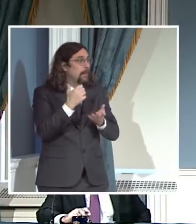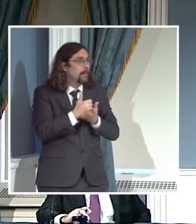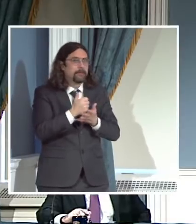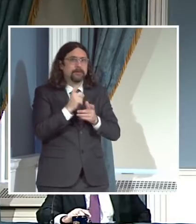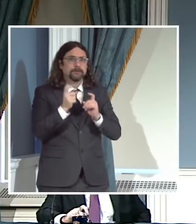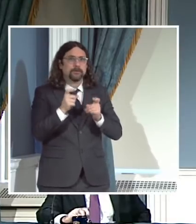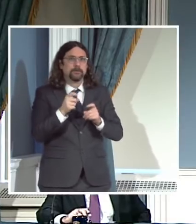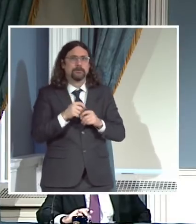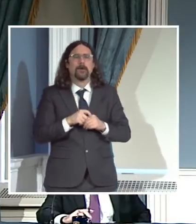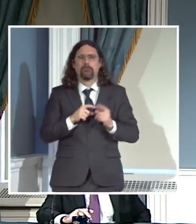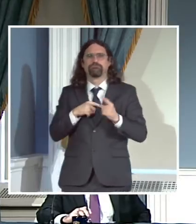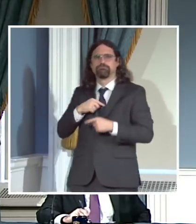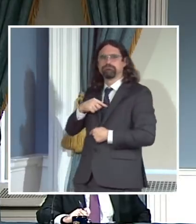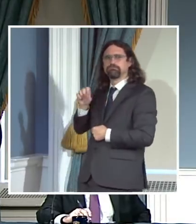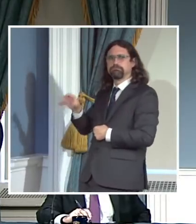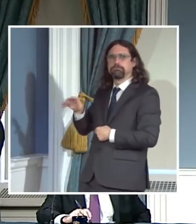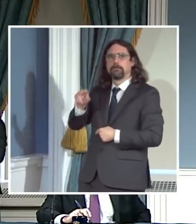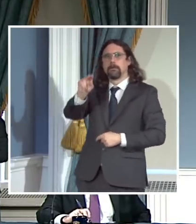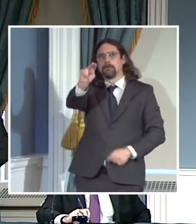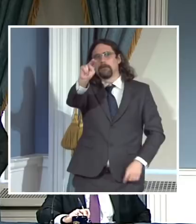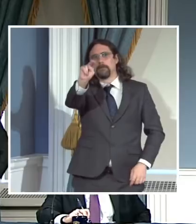It's